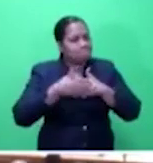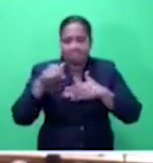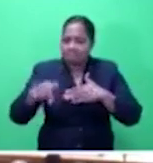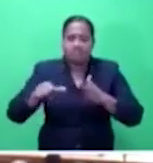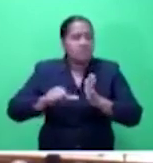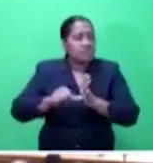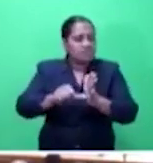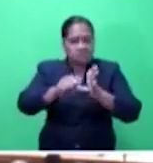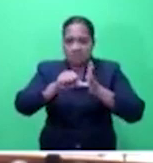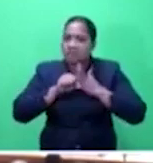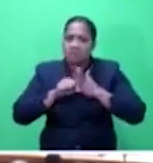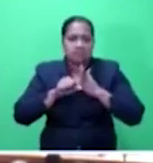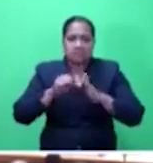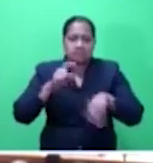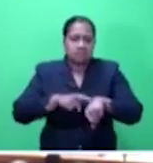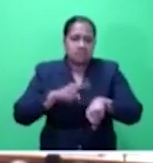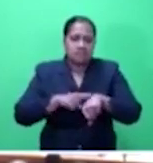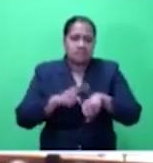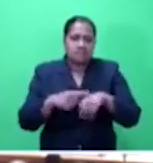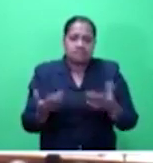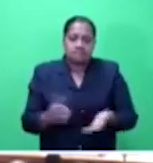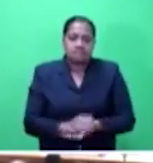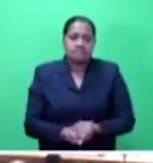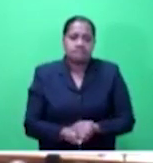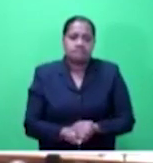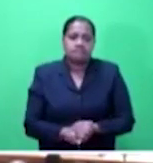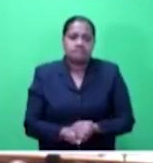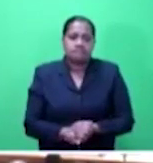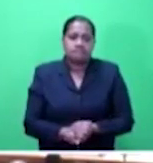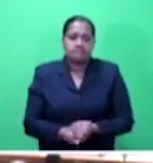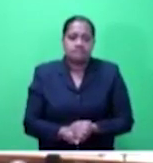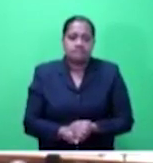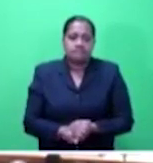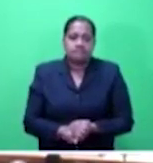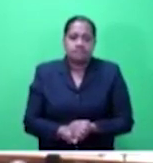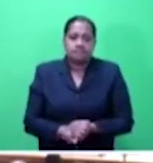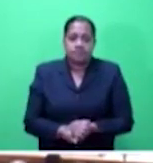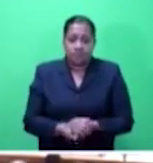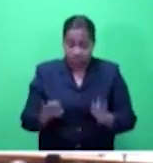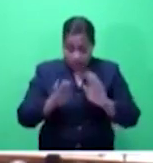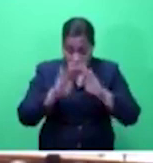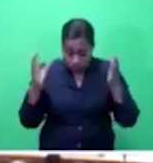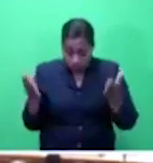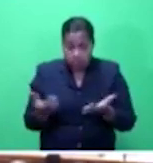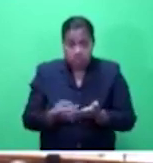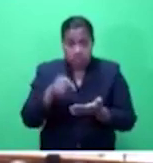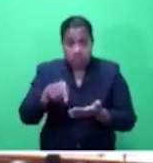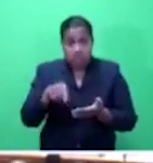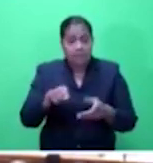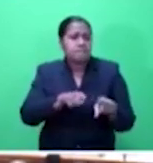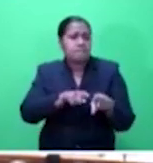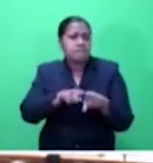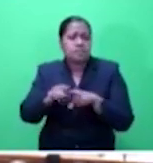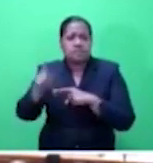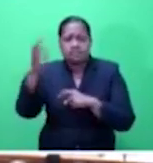record. In even the best case scenario of global containment, this will be the most severe global